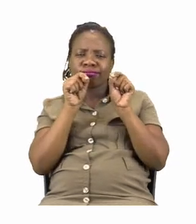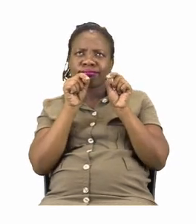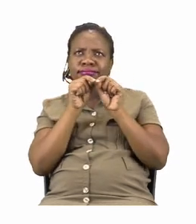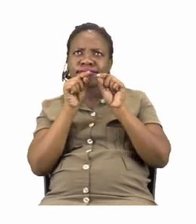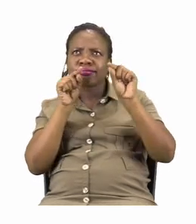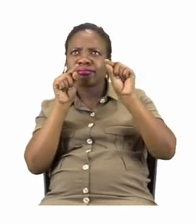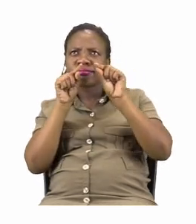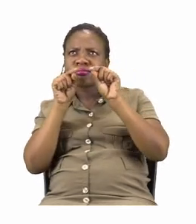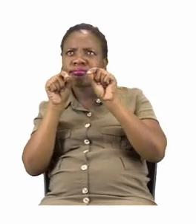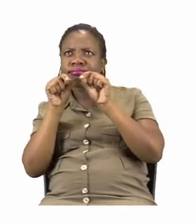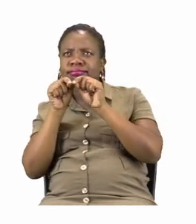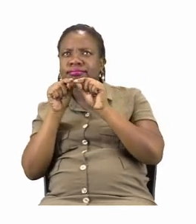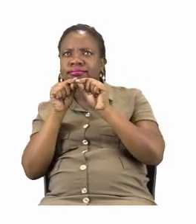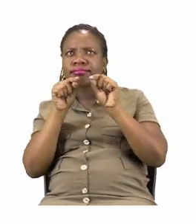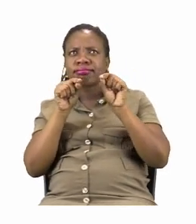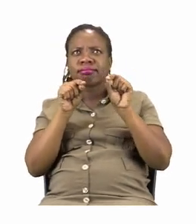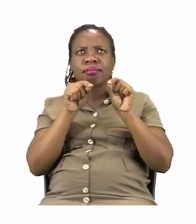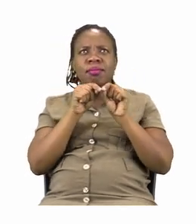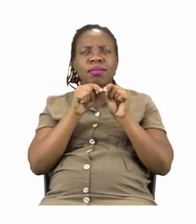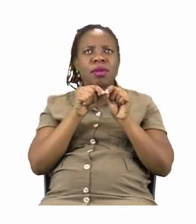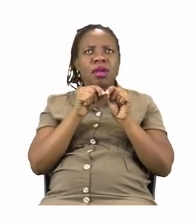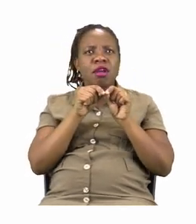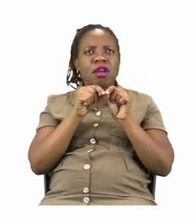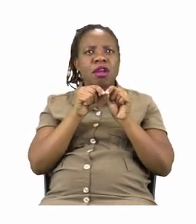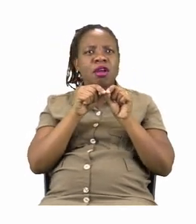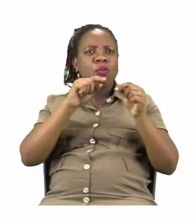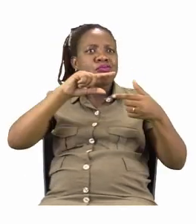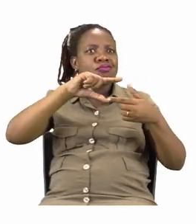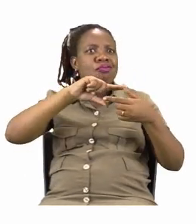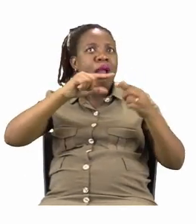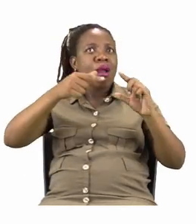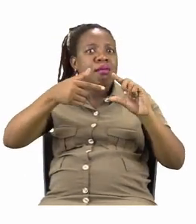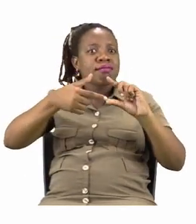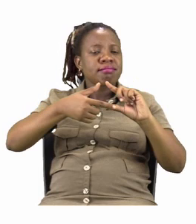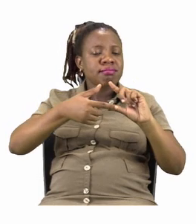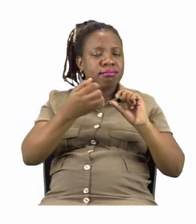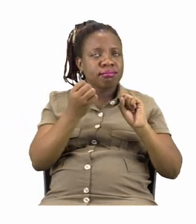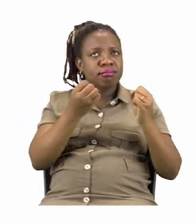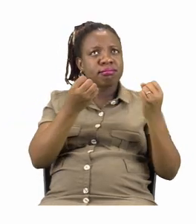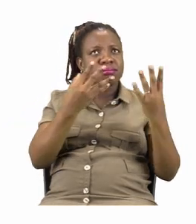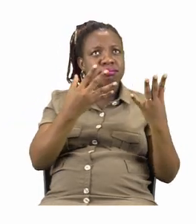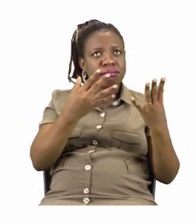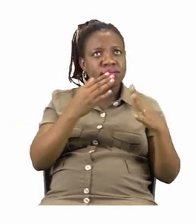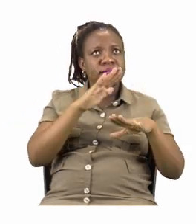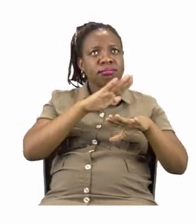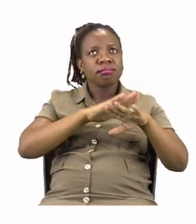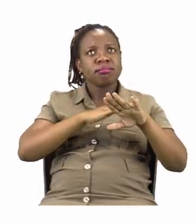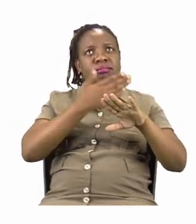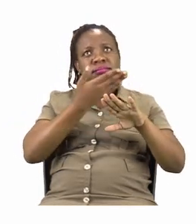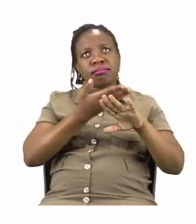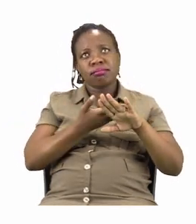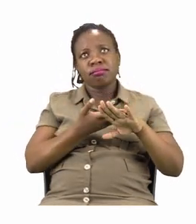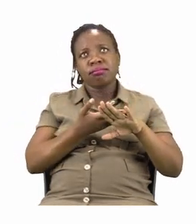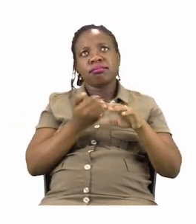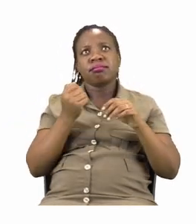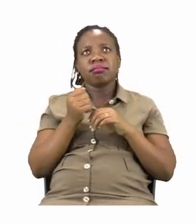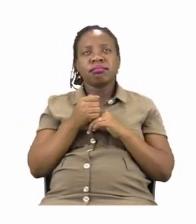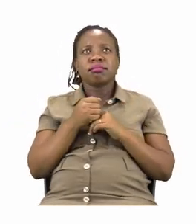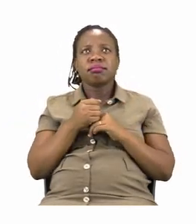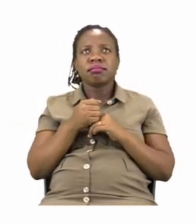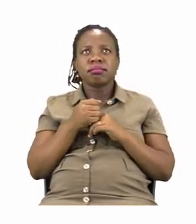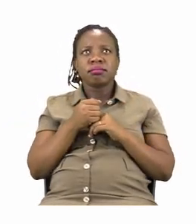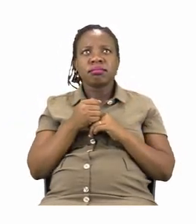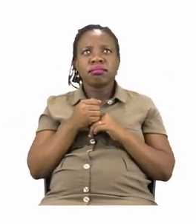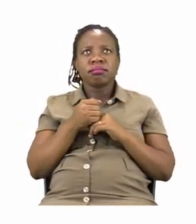are in each shape. Now let's quickly look at the first example. Now there you